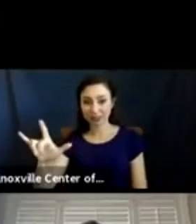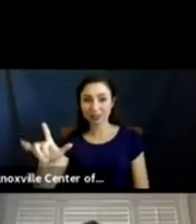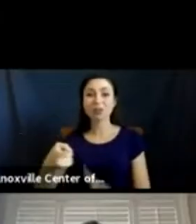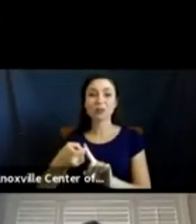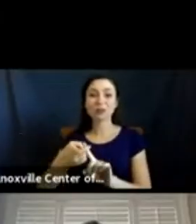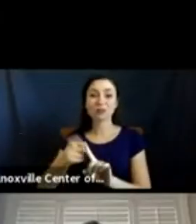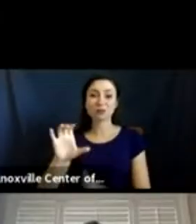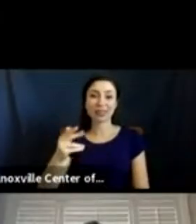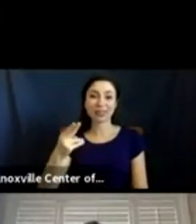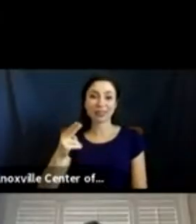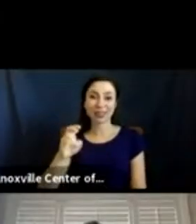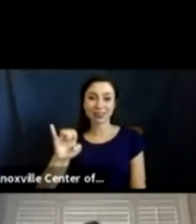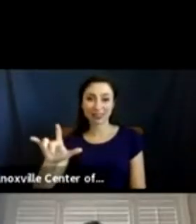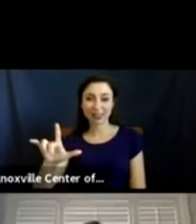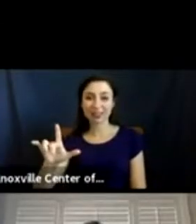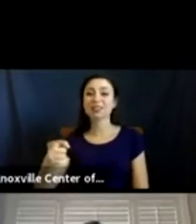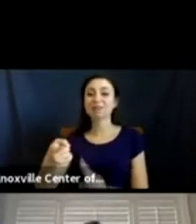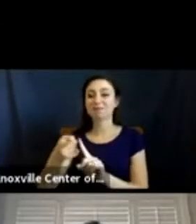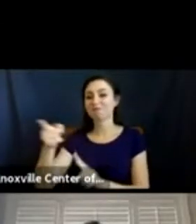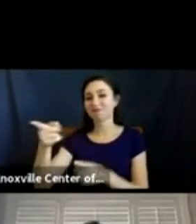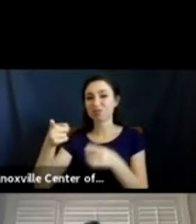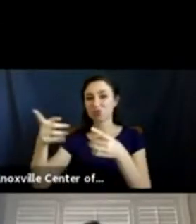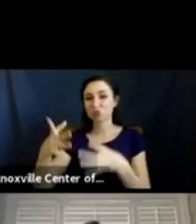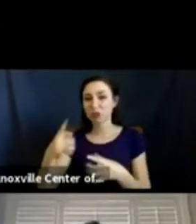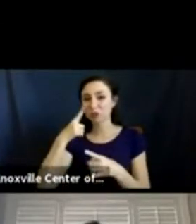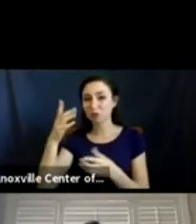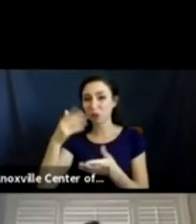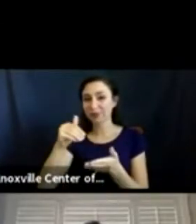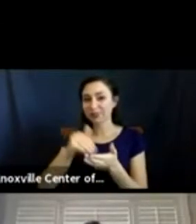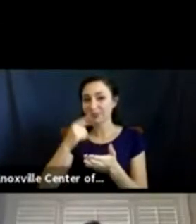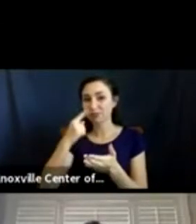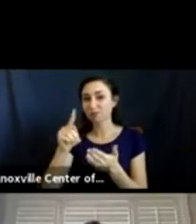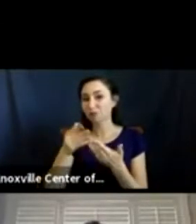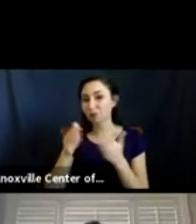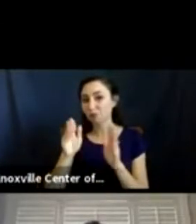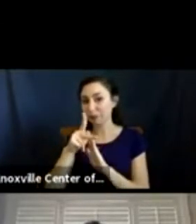H. Baker Jr. Center for Public Policy.